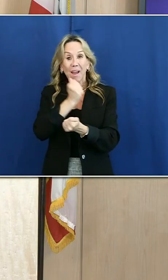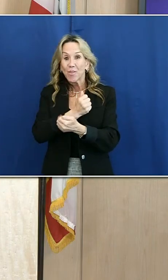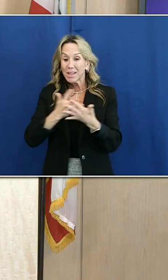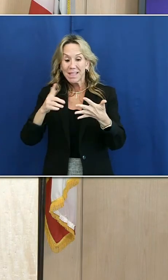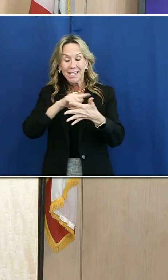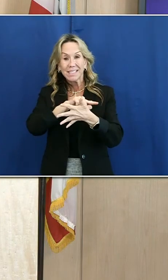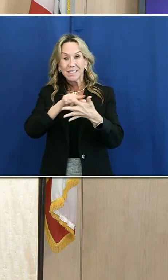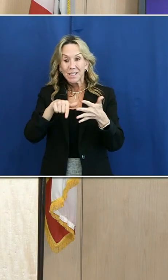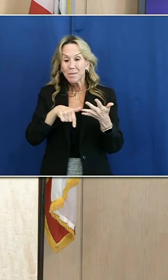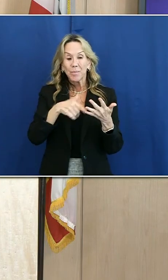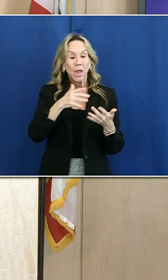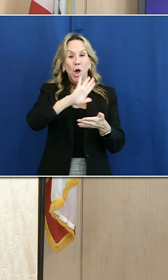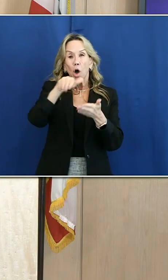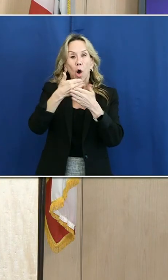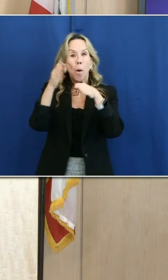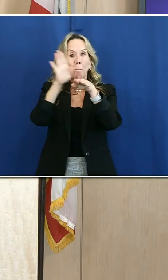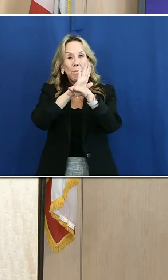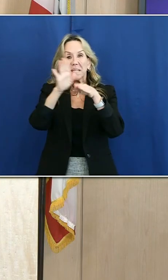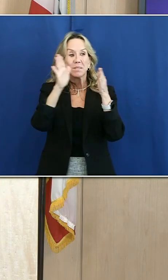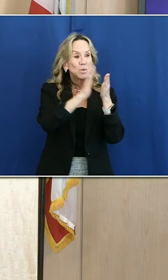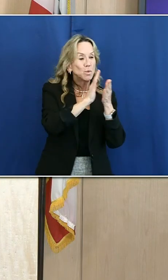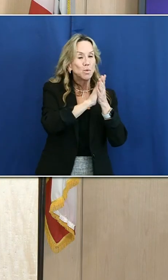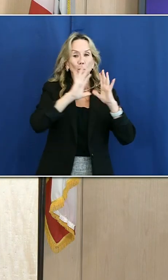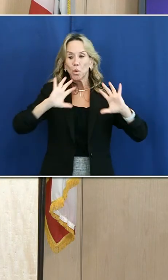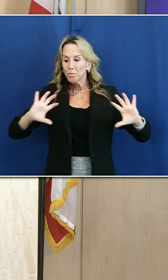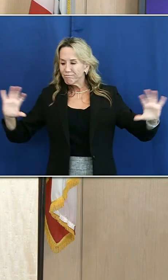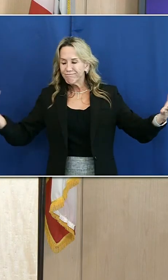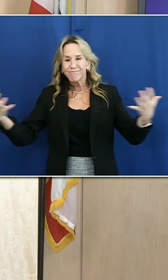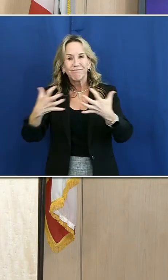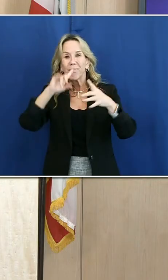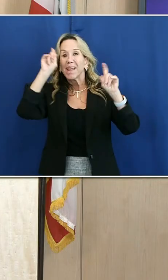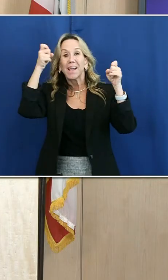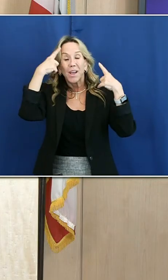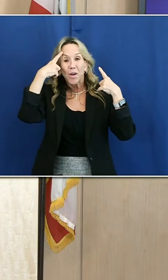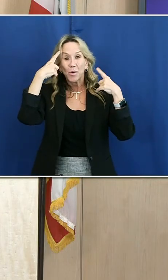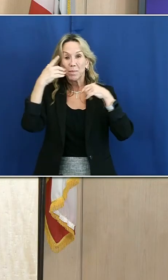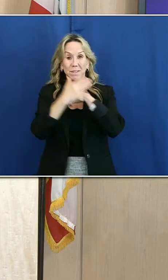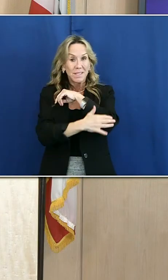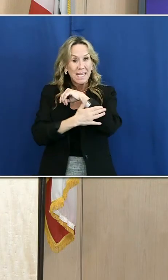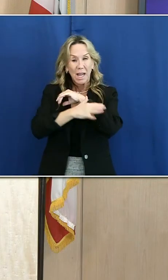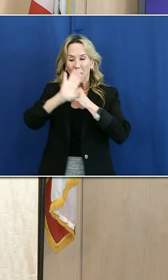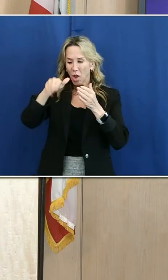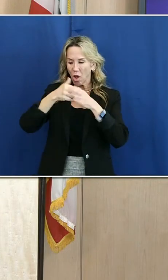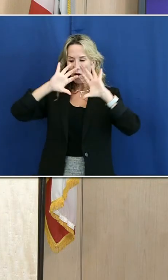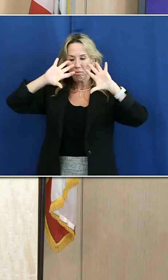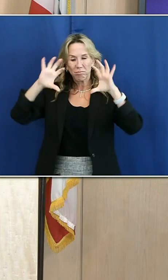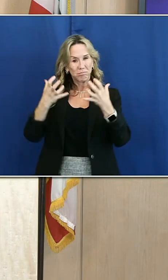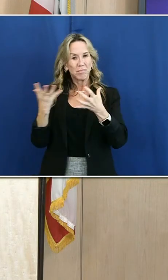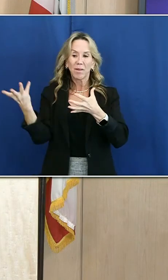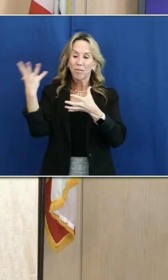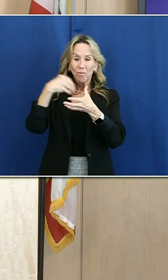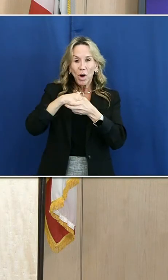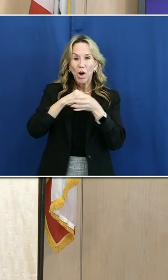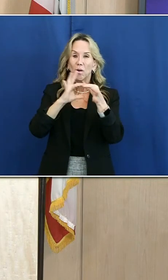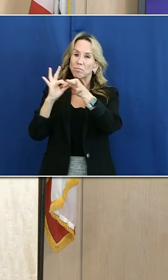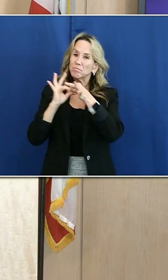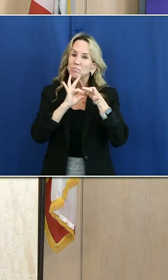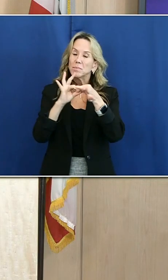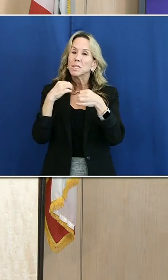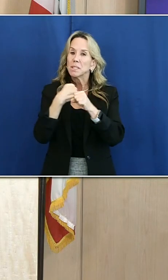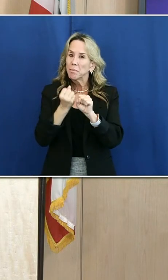of the entities being involved, and our governments being involved to help ensure that